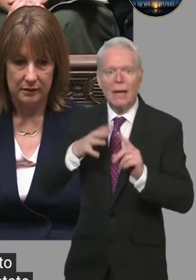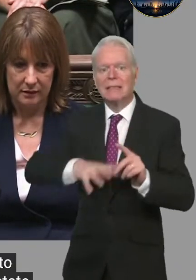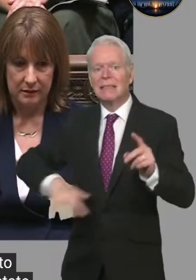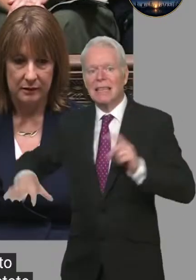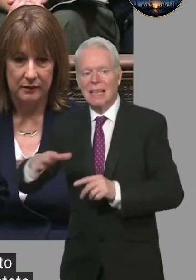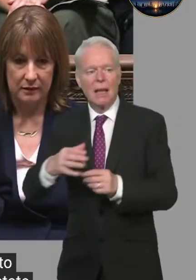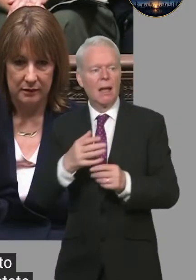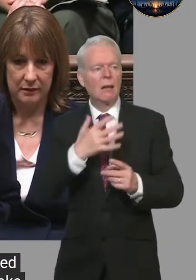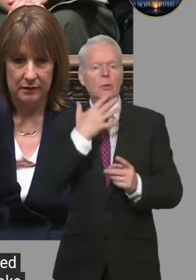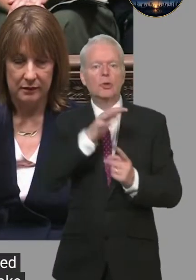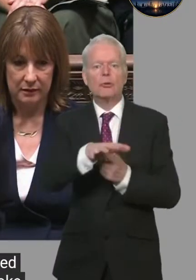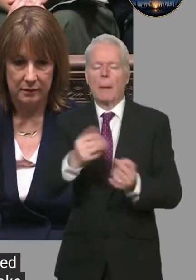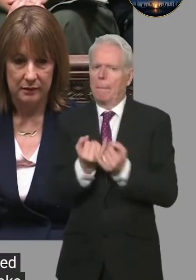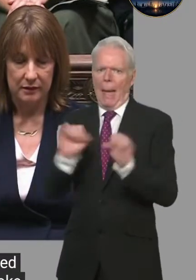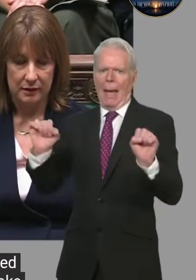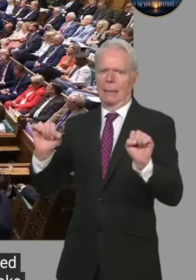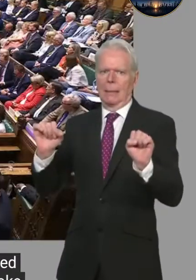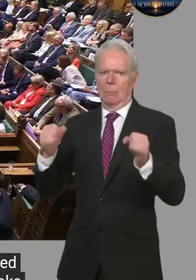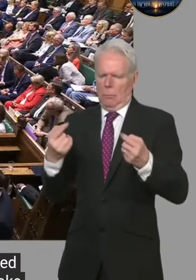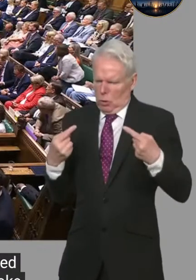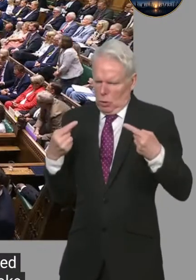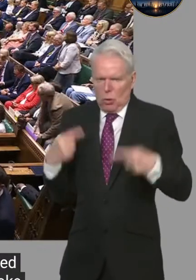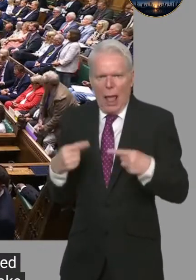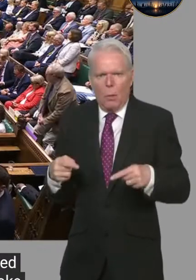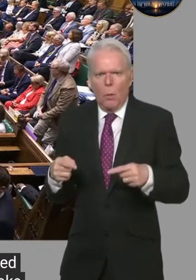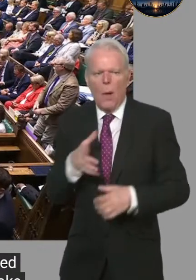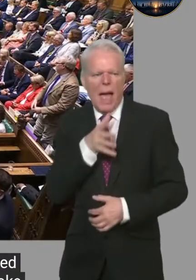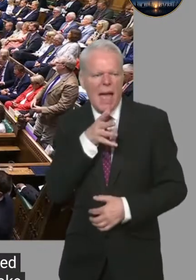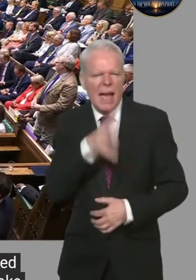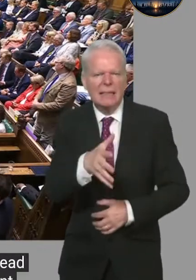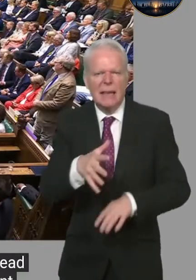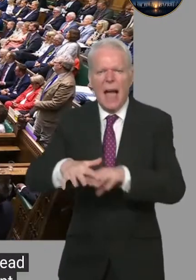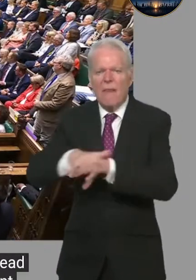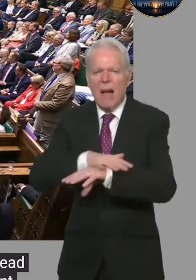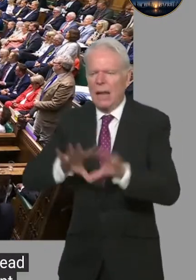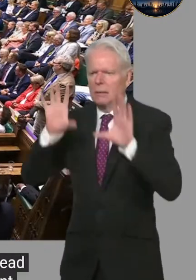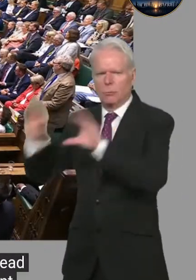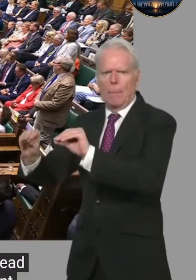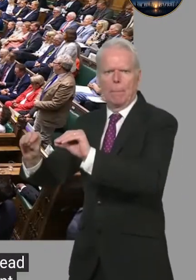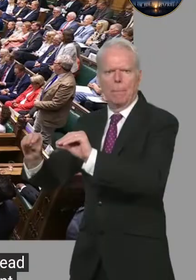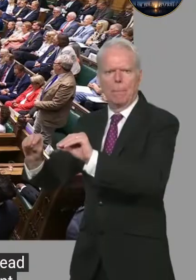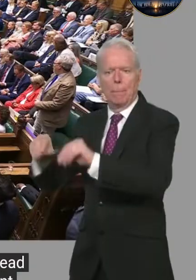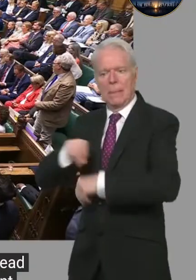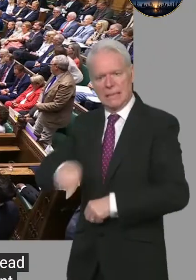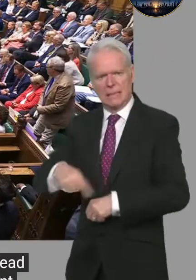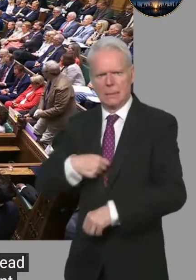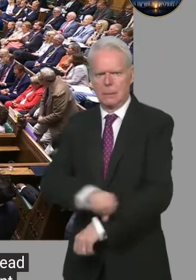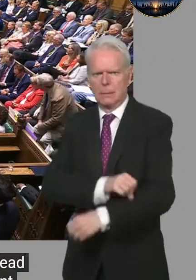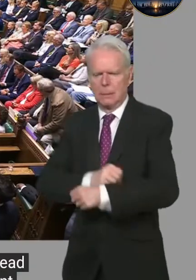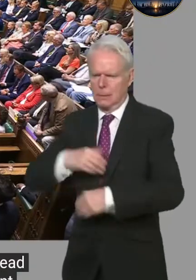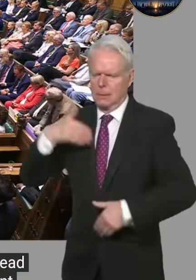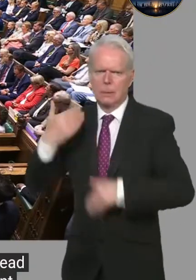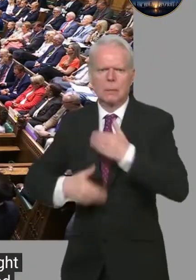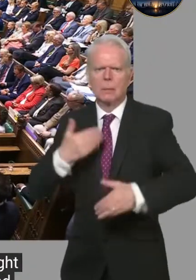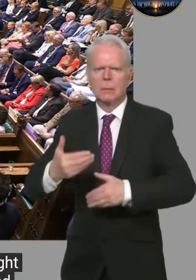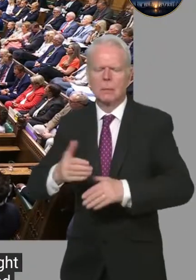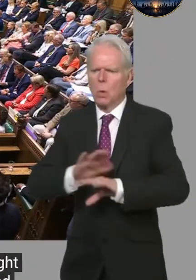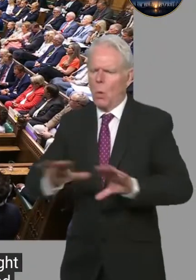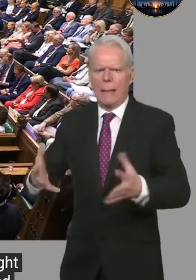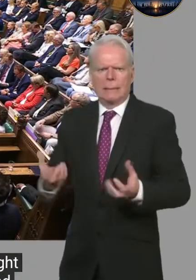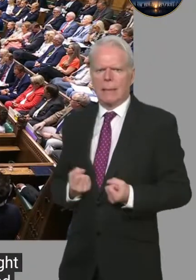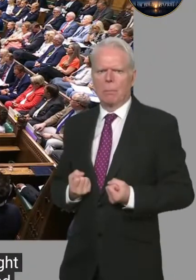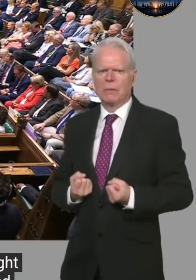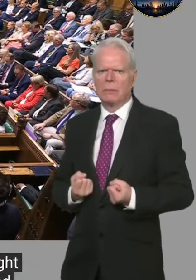safety and freedom of British Jews. Sir Ed Davey, Leader of the Liberal Democrats. Thank you, Mr. Speaker.